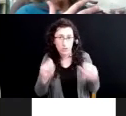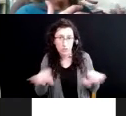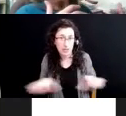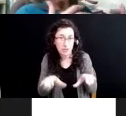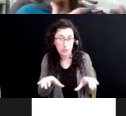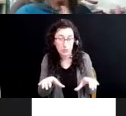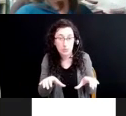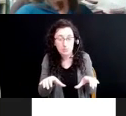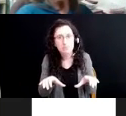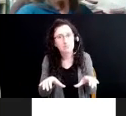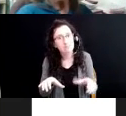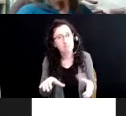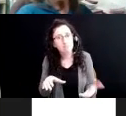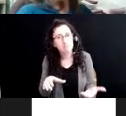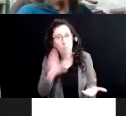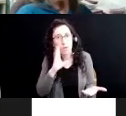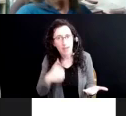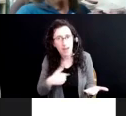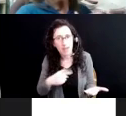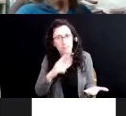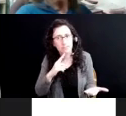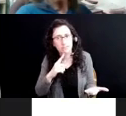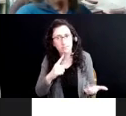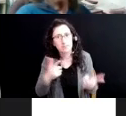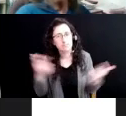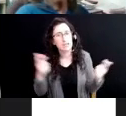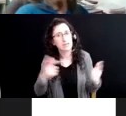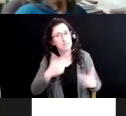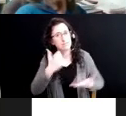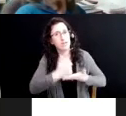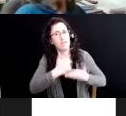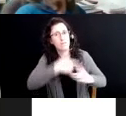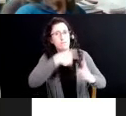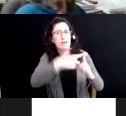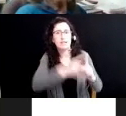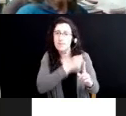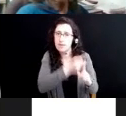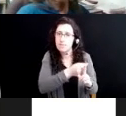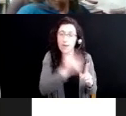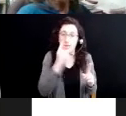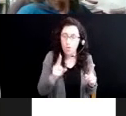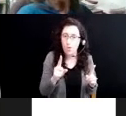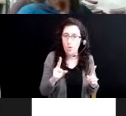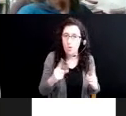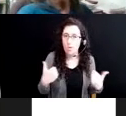can have a real significant helpful impact on wildlife species.